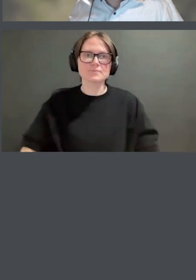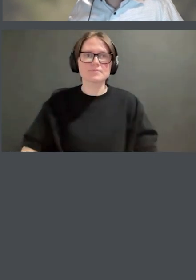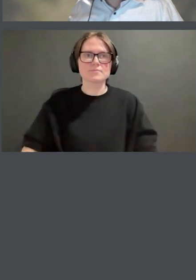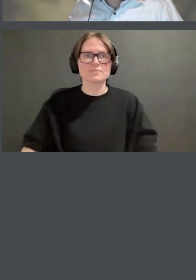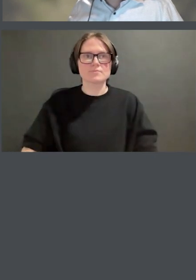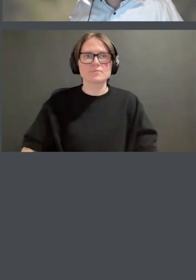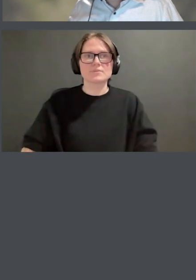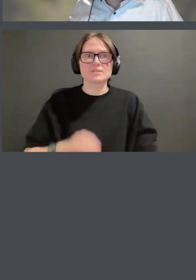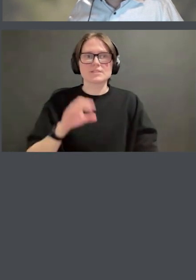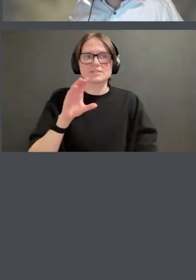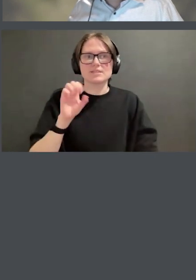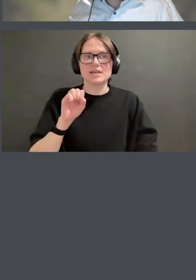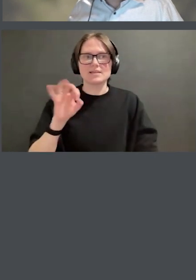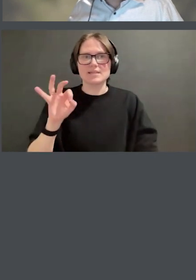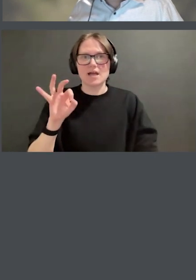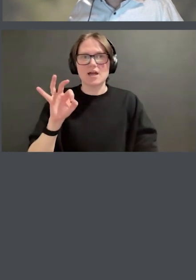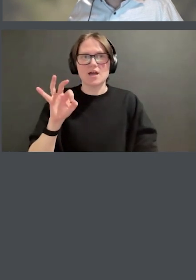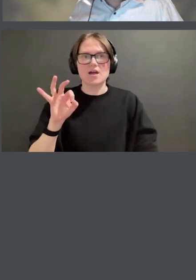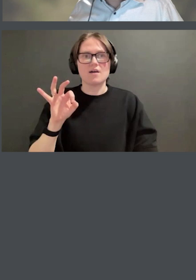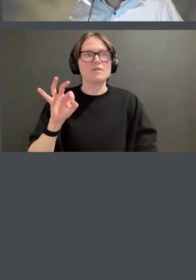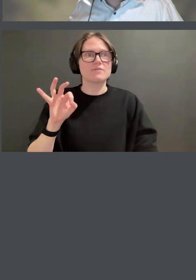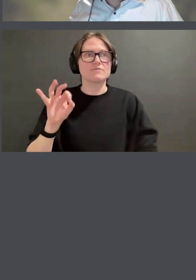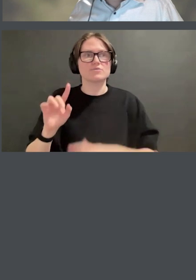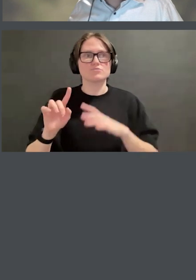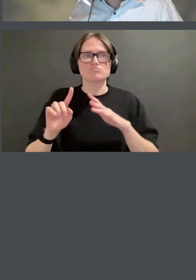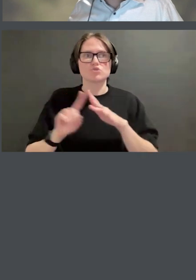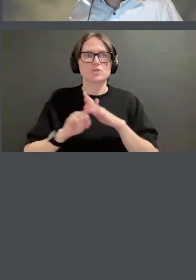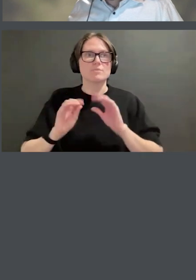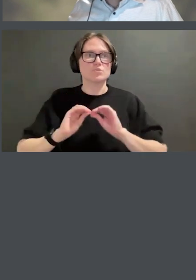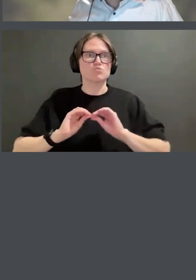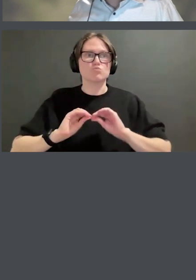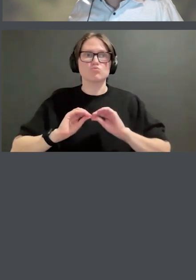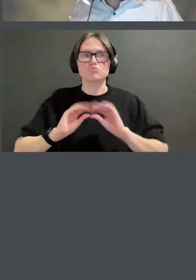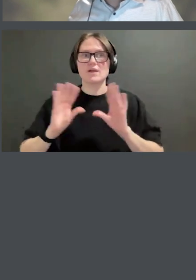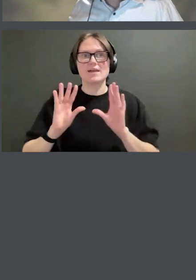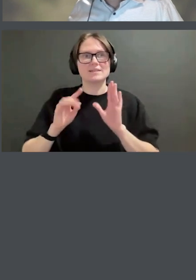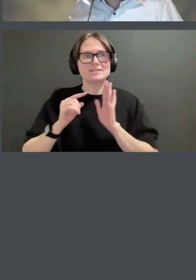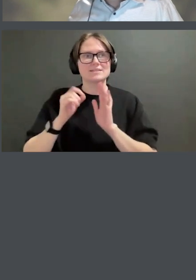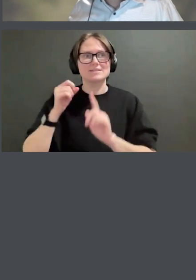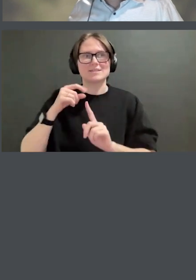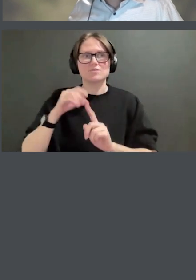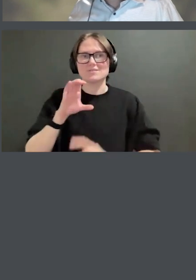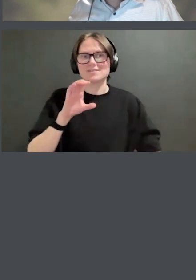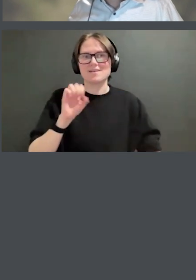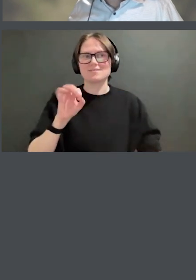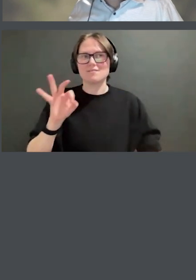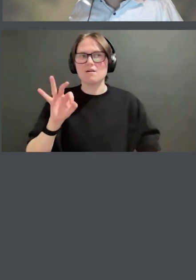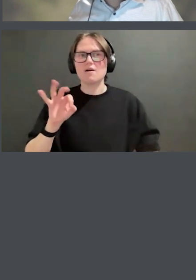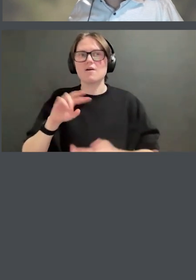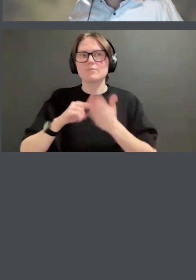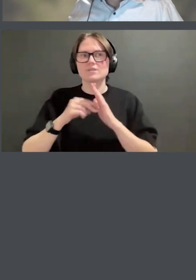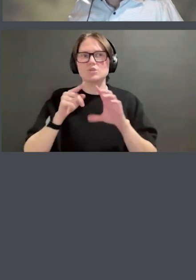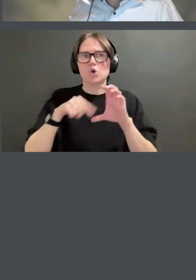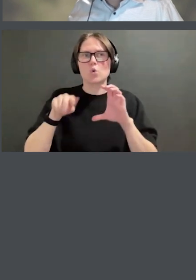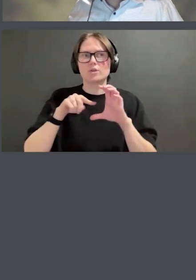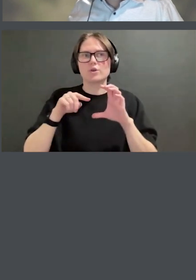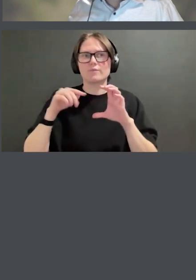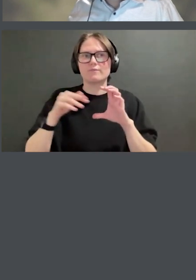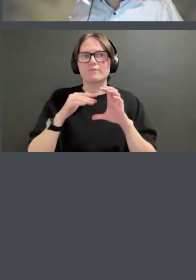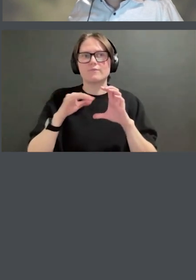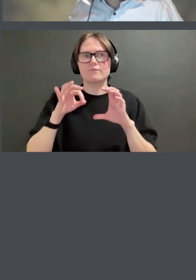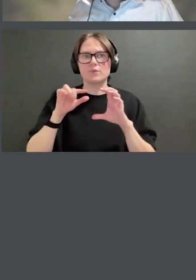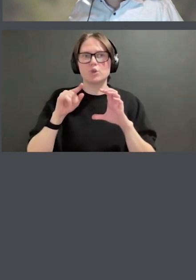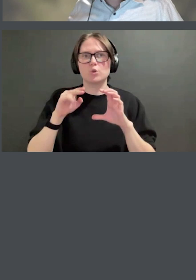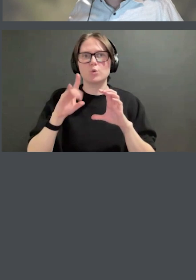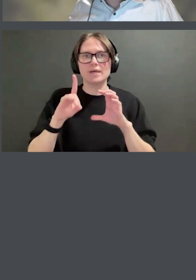CSF shows up as bright signal, cochlear fluid shows up as bright signal, and the nerves show up as dark signal here. So